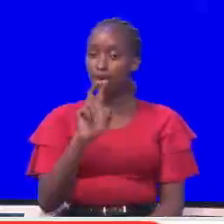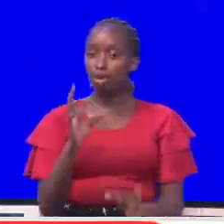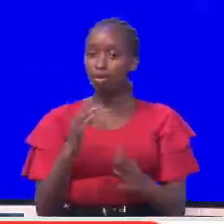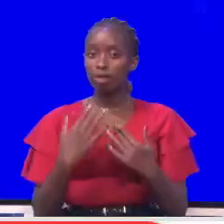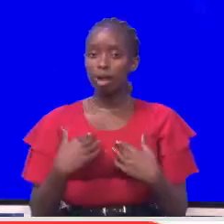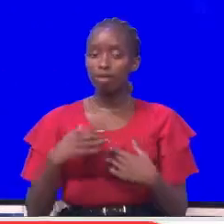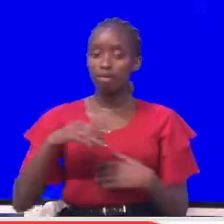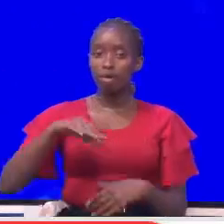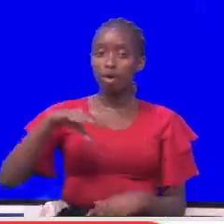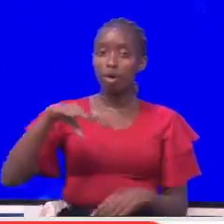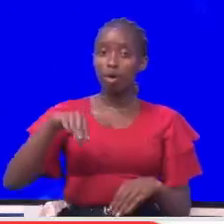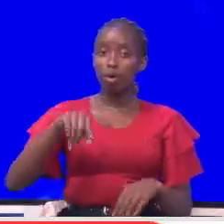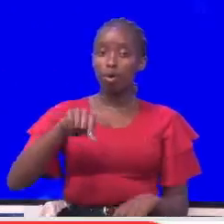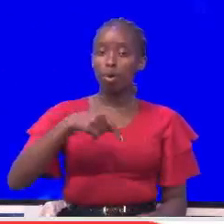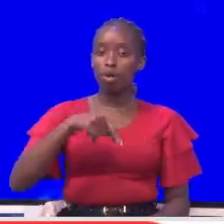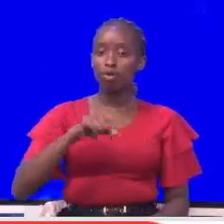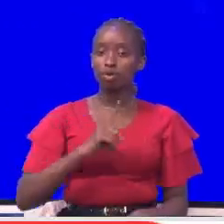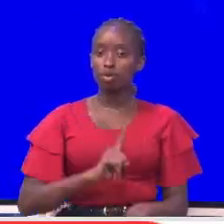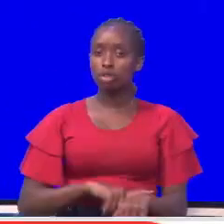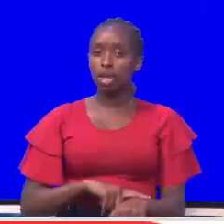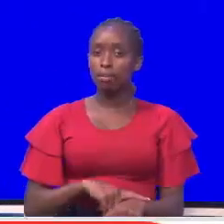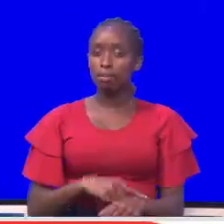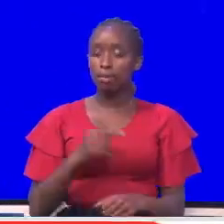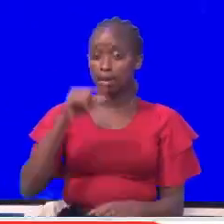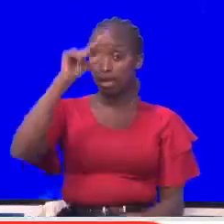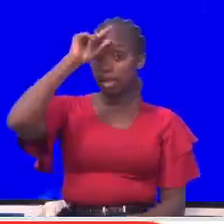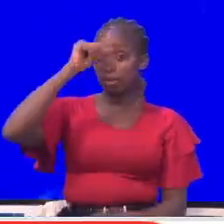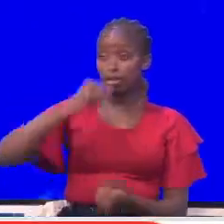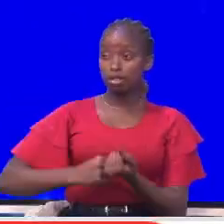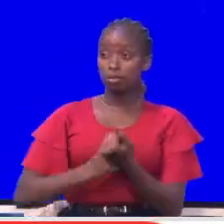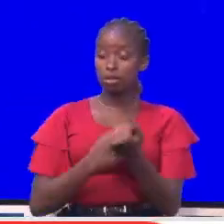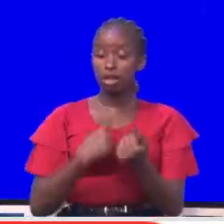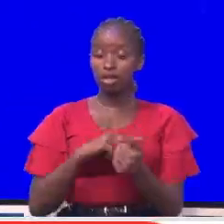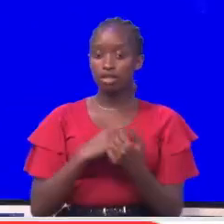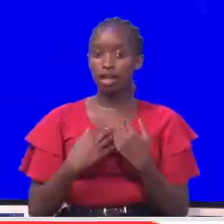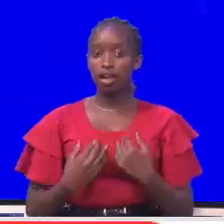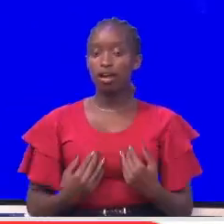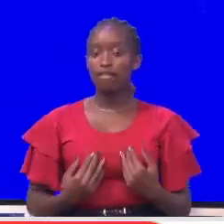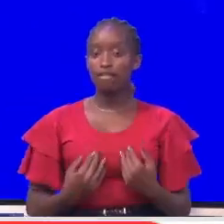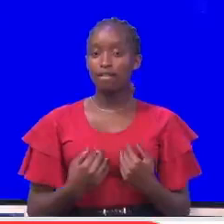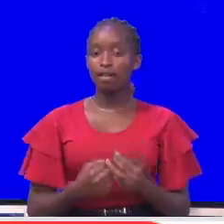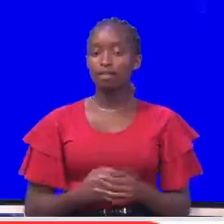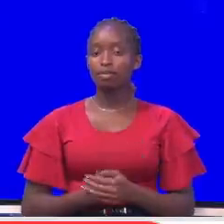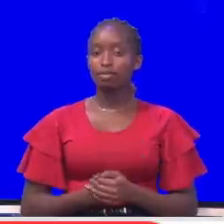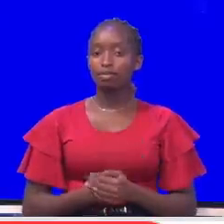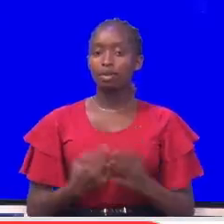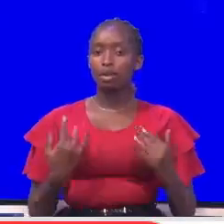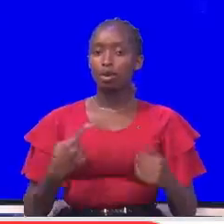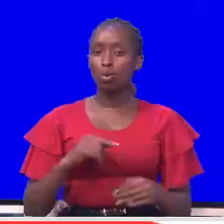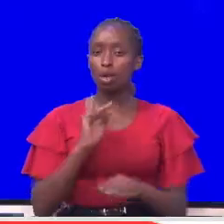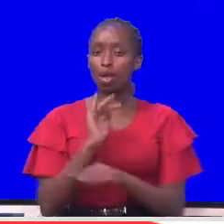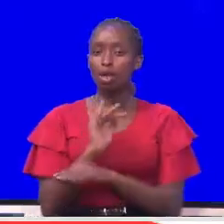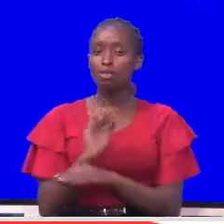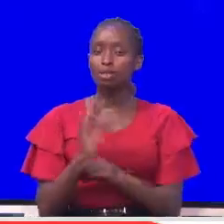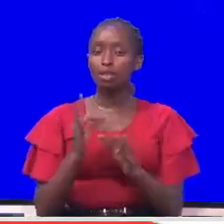the government is really supporting us. So to number two,